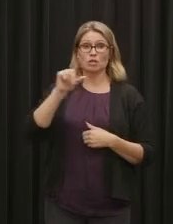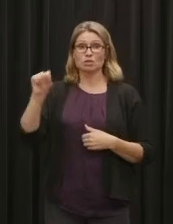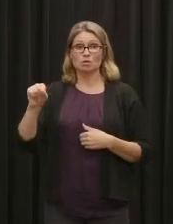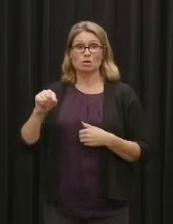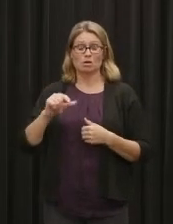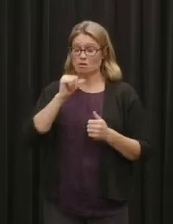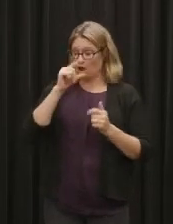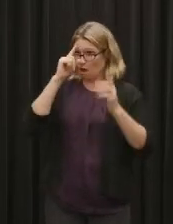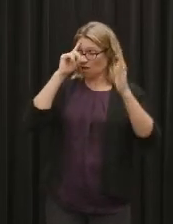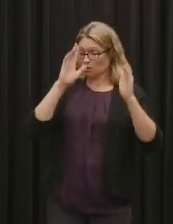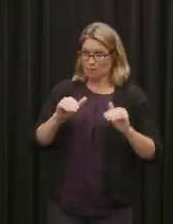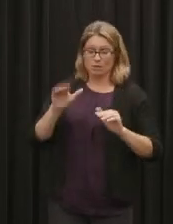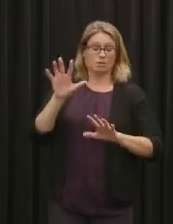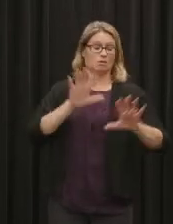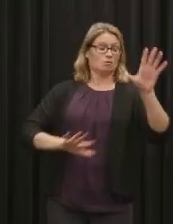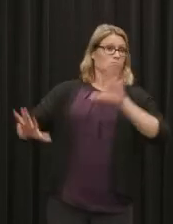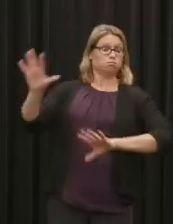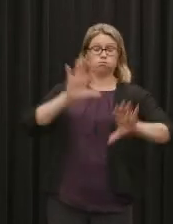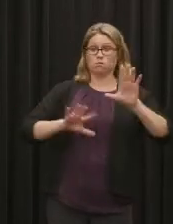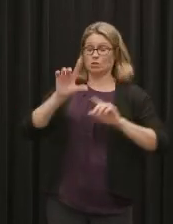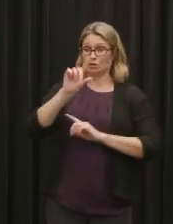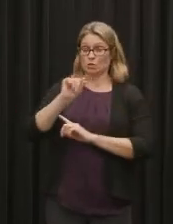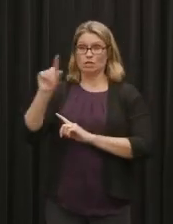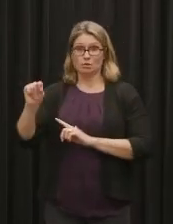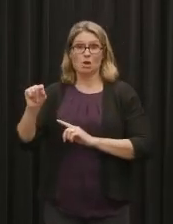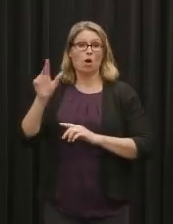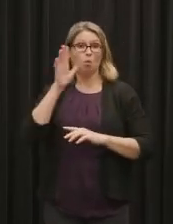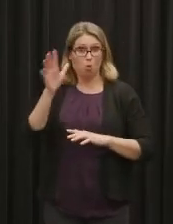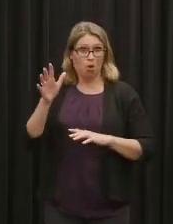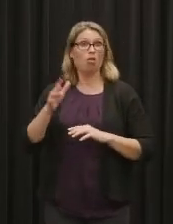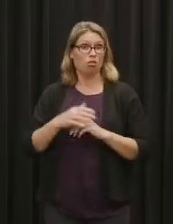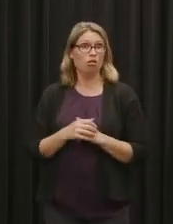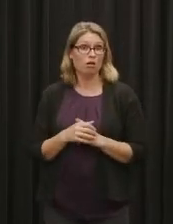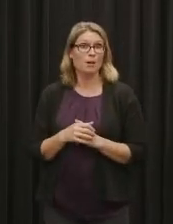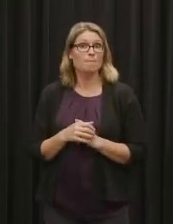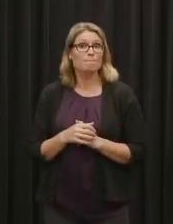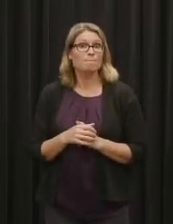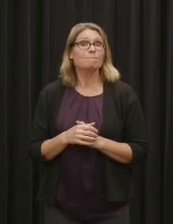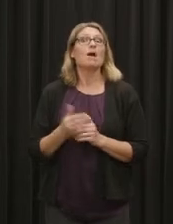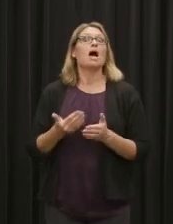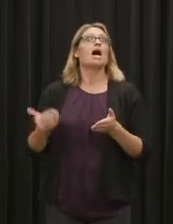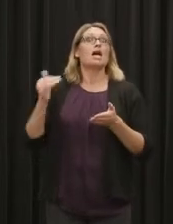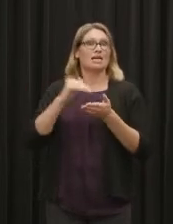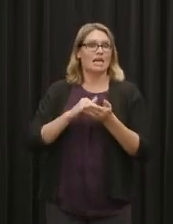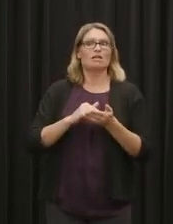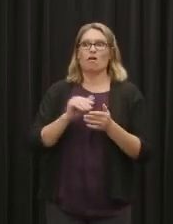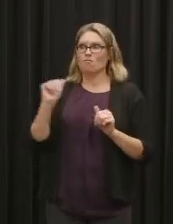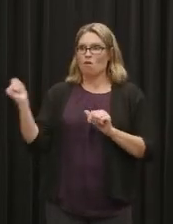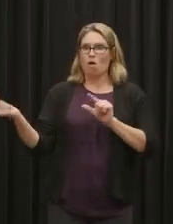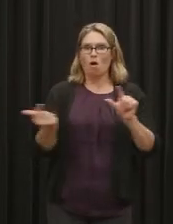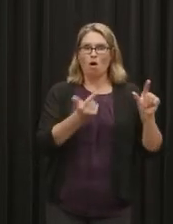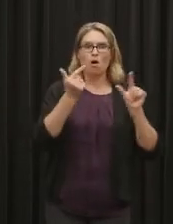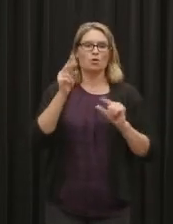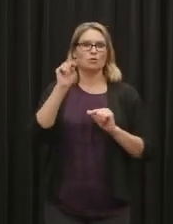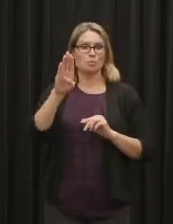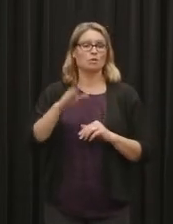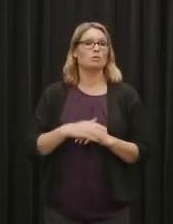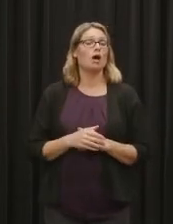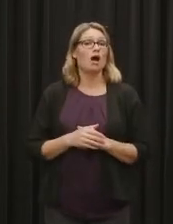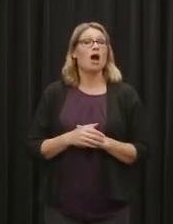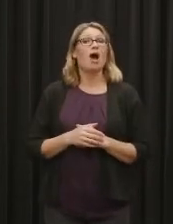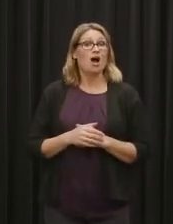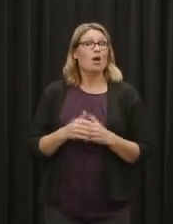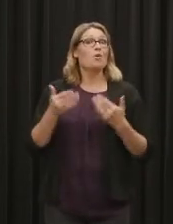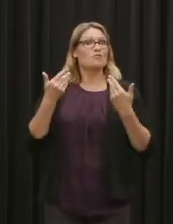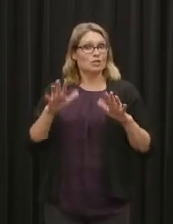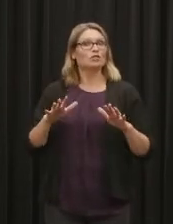of unexpected situations that have been, again, a challenge for all New Brunswickers. But I think we